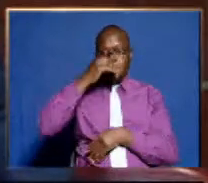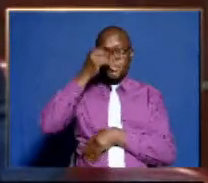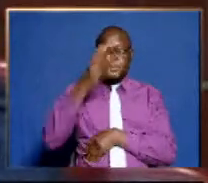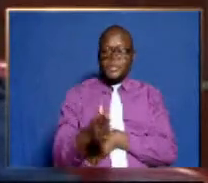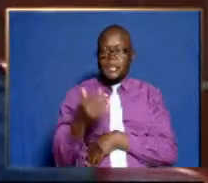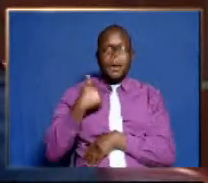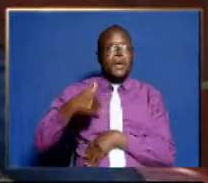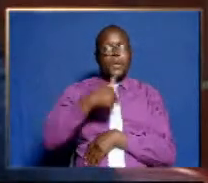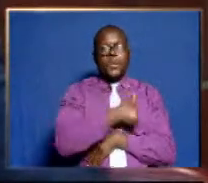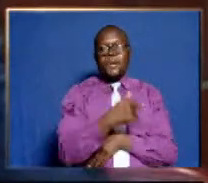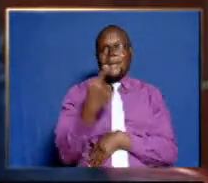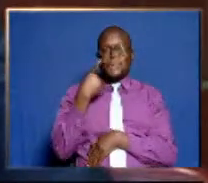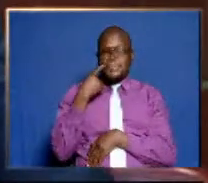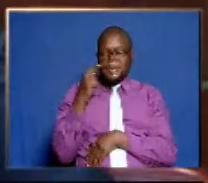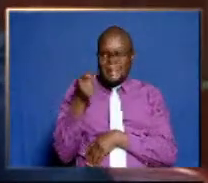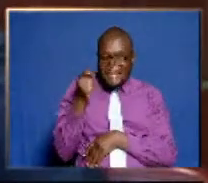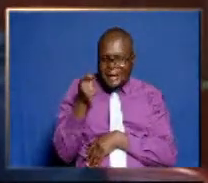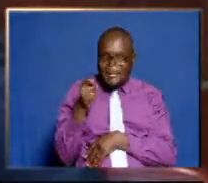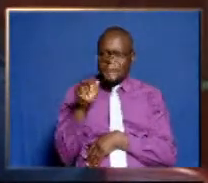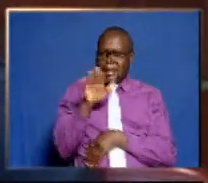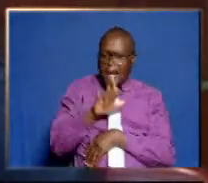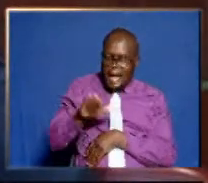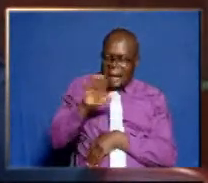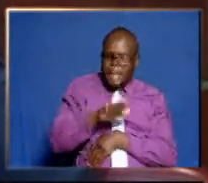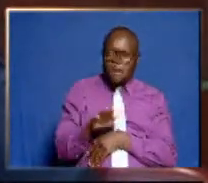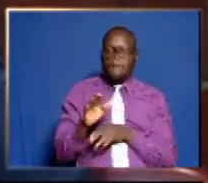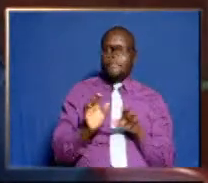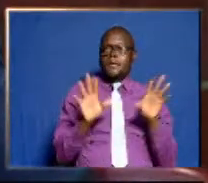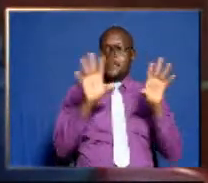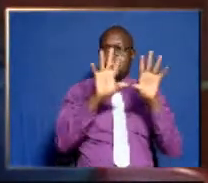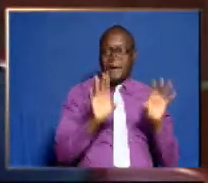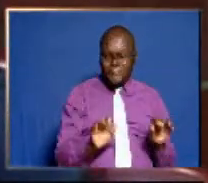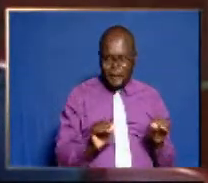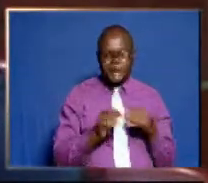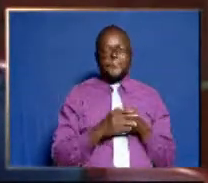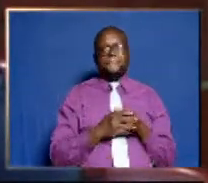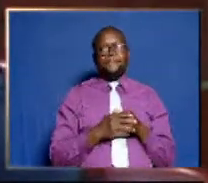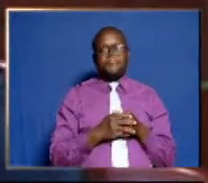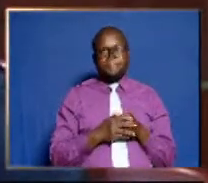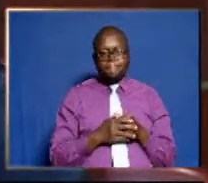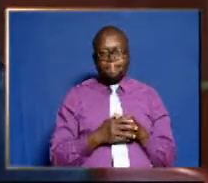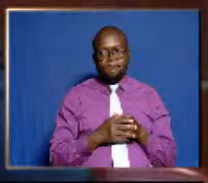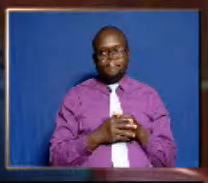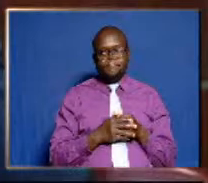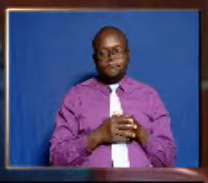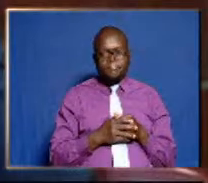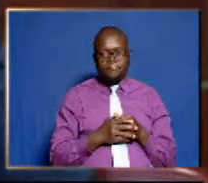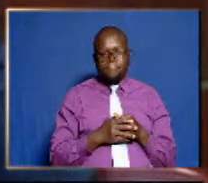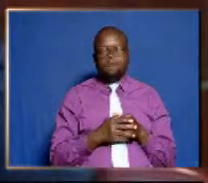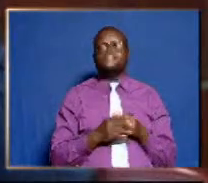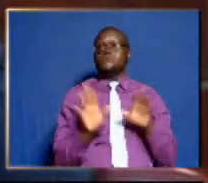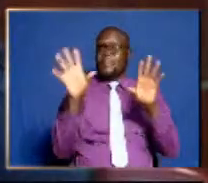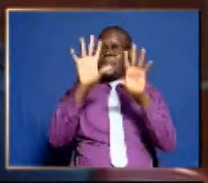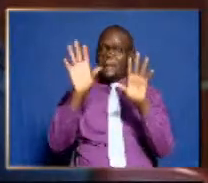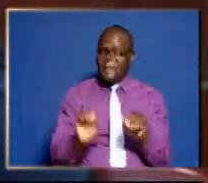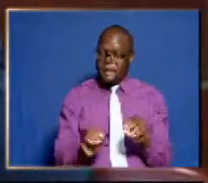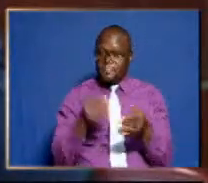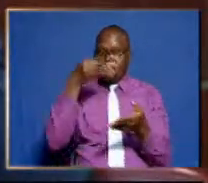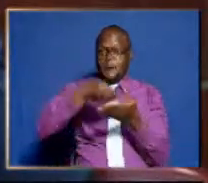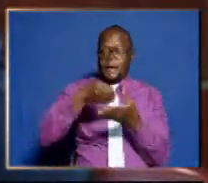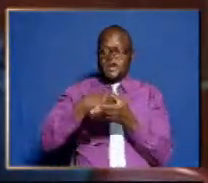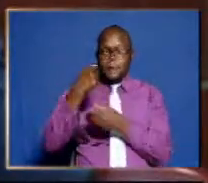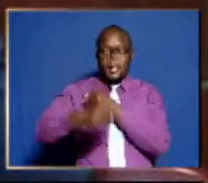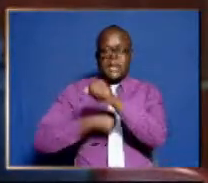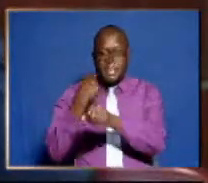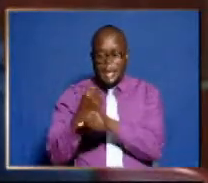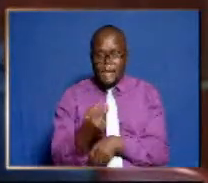to now look at the key highlights of the budget. Mr. Speaker, the overall budget for the financial year